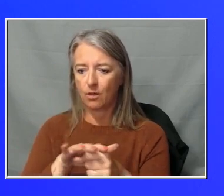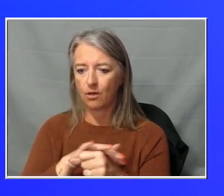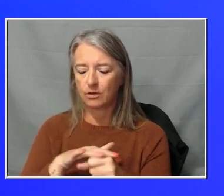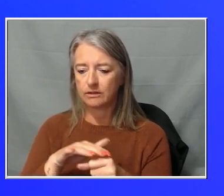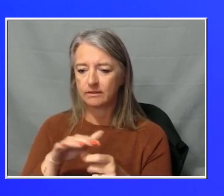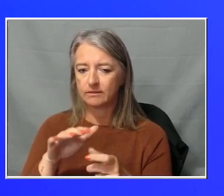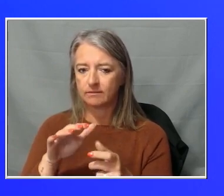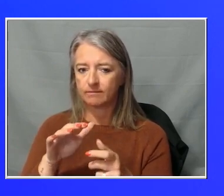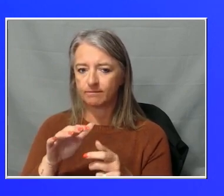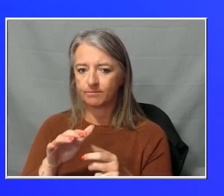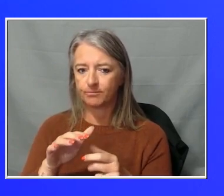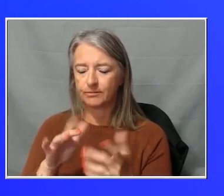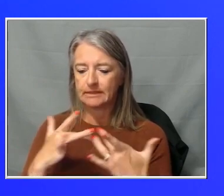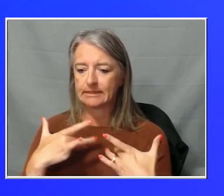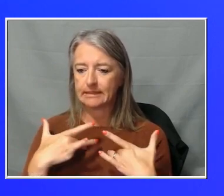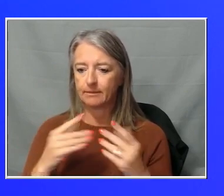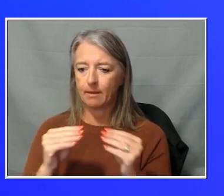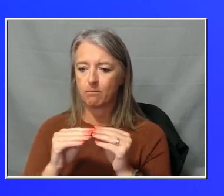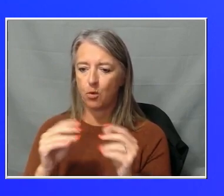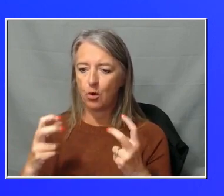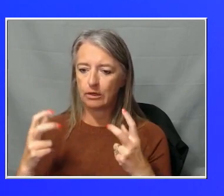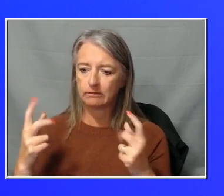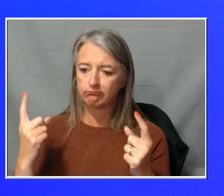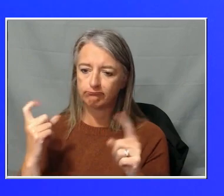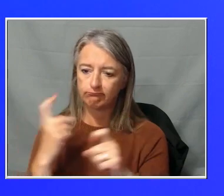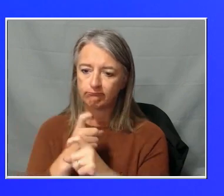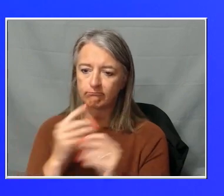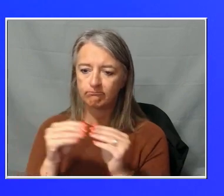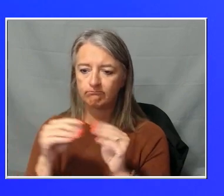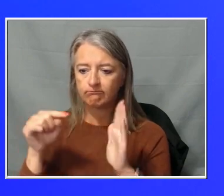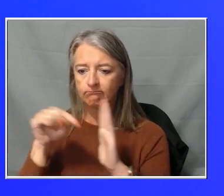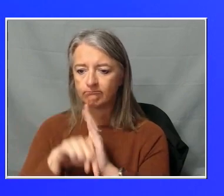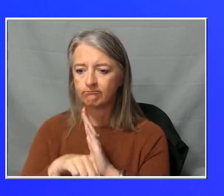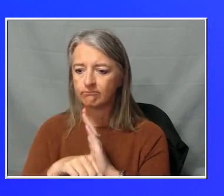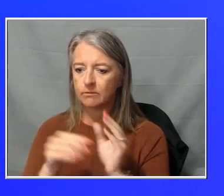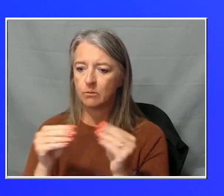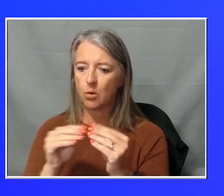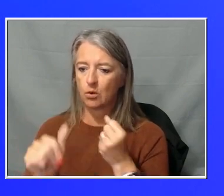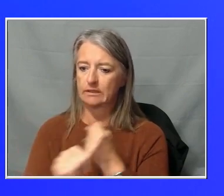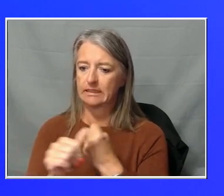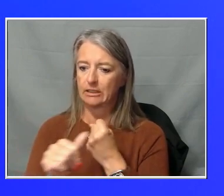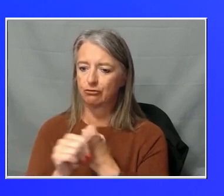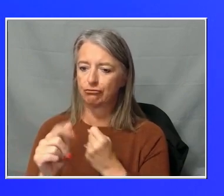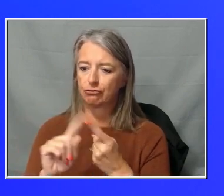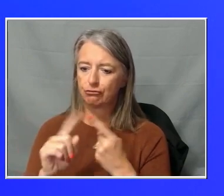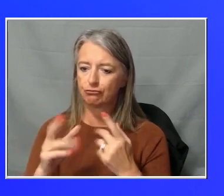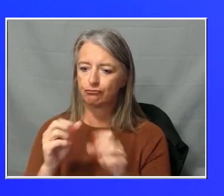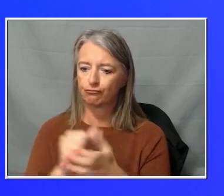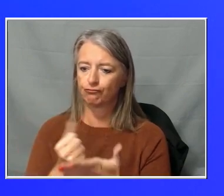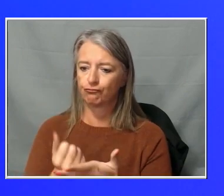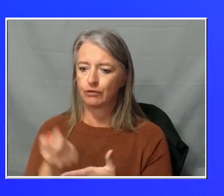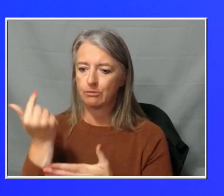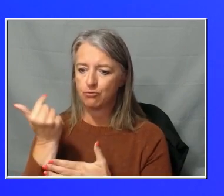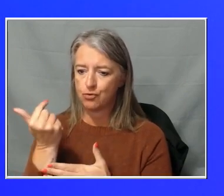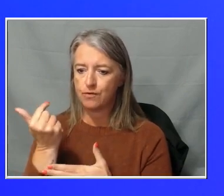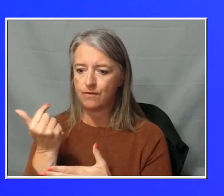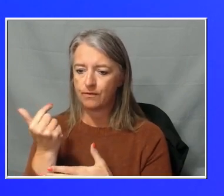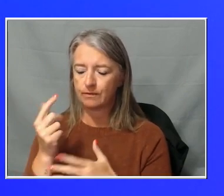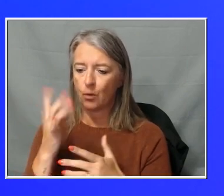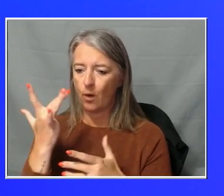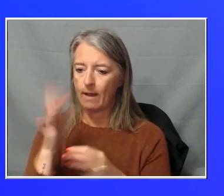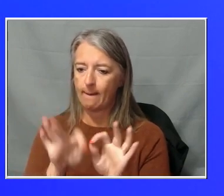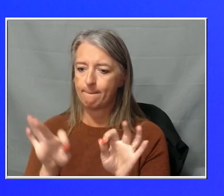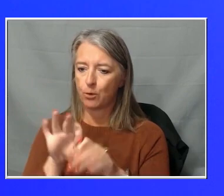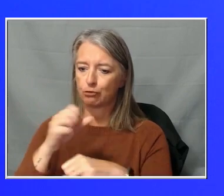are typically more difficult, more challenging cases. They are more dangerous to remove, surrounded by very important structures. So, and this is when you